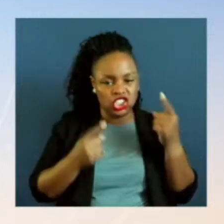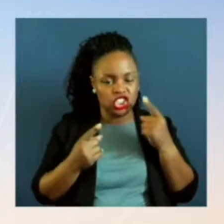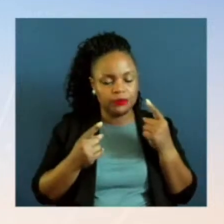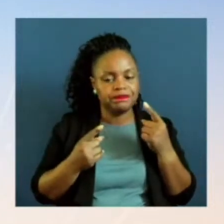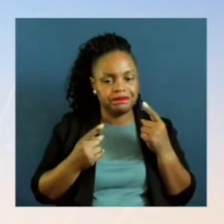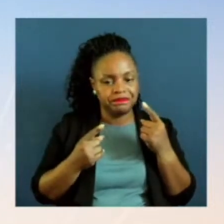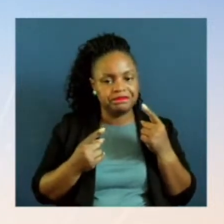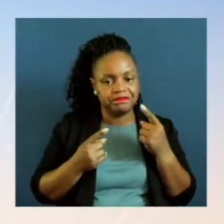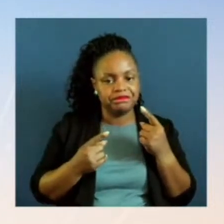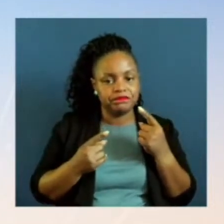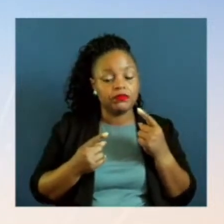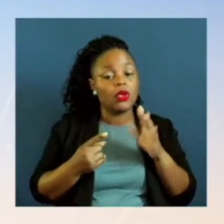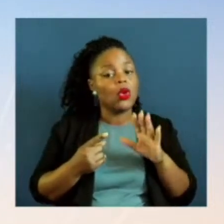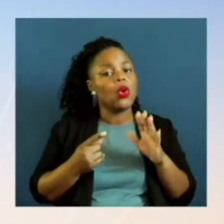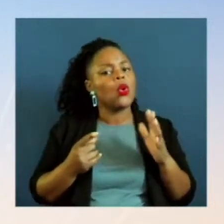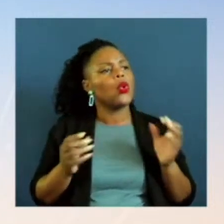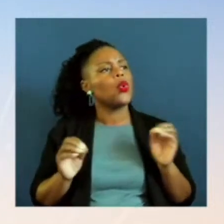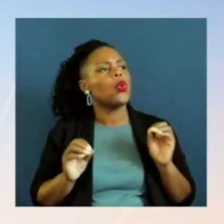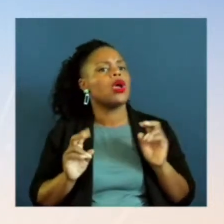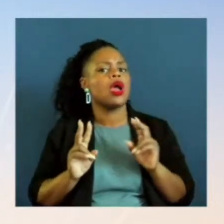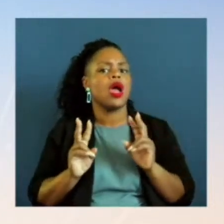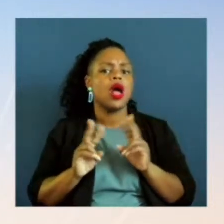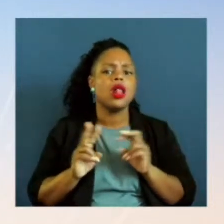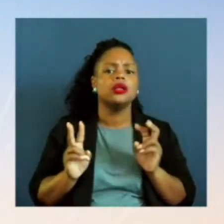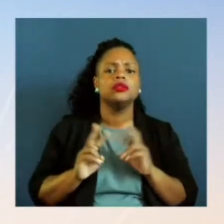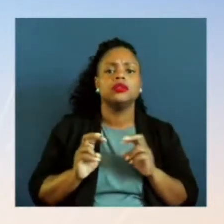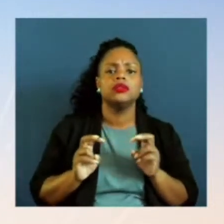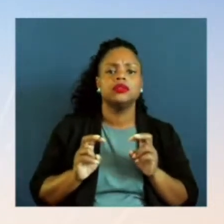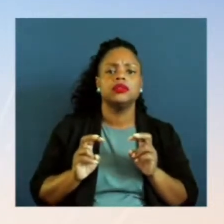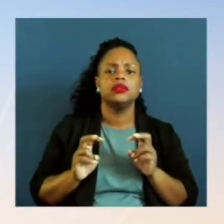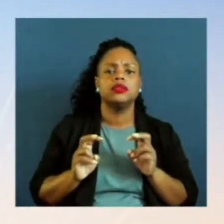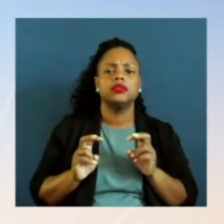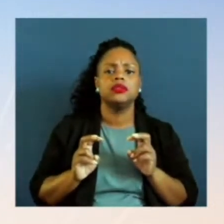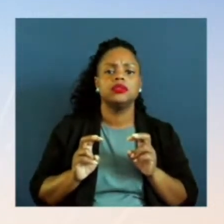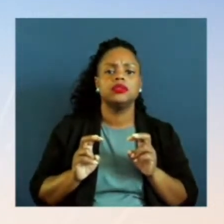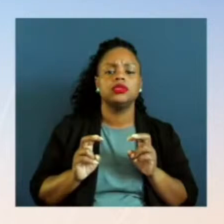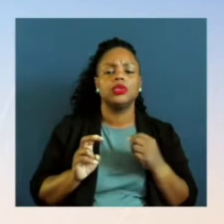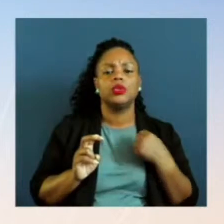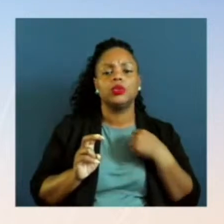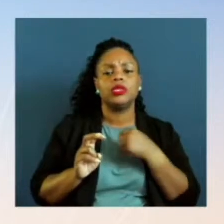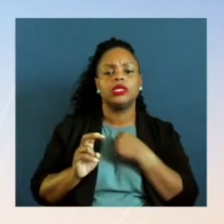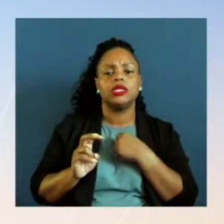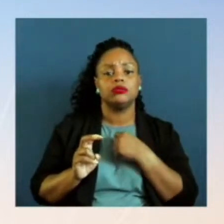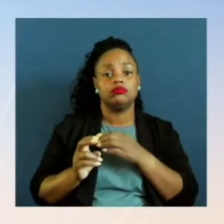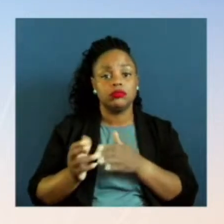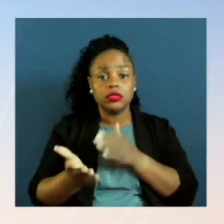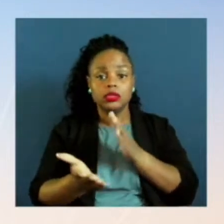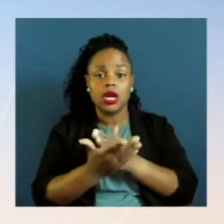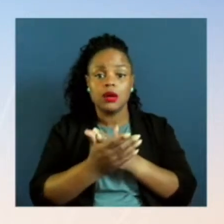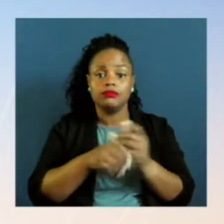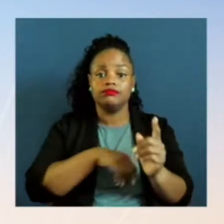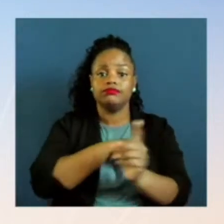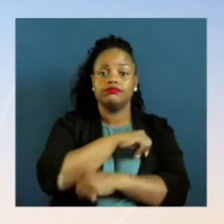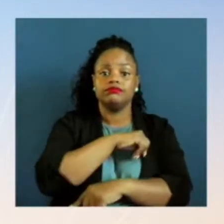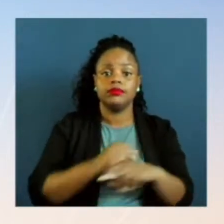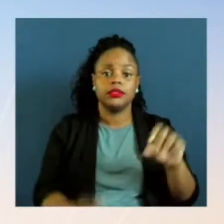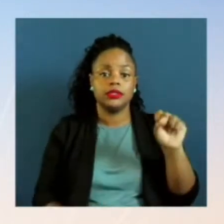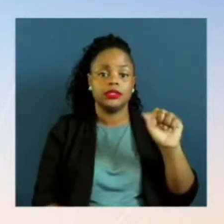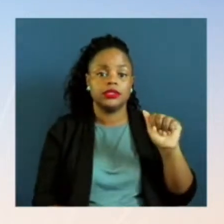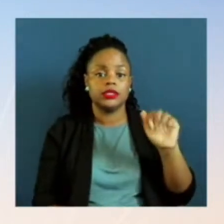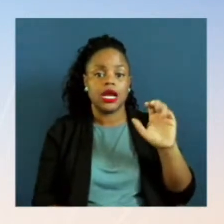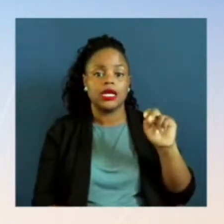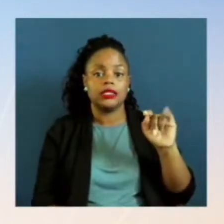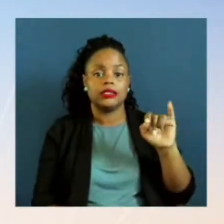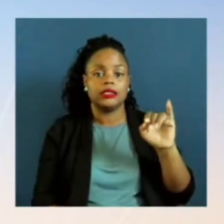assess that we are currently considering an easing of sanctions on the Taliban. That is not actively being discussed